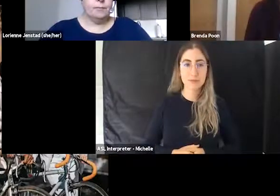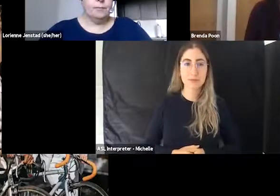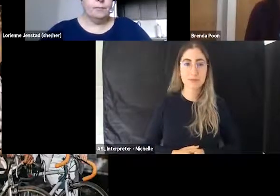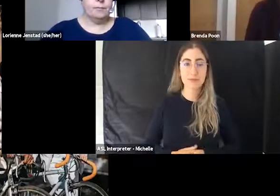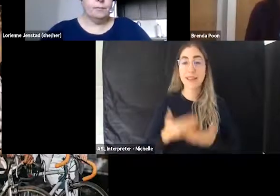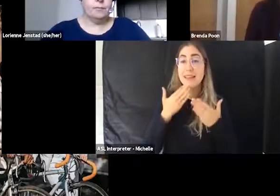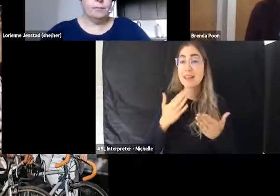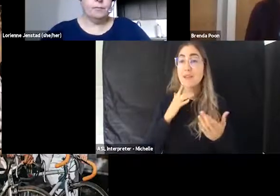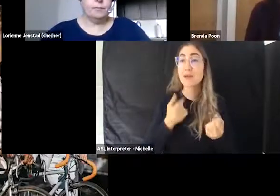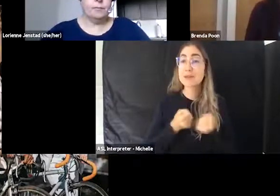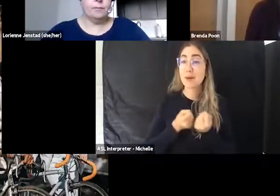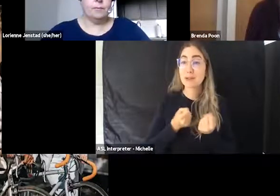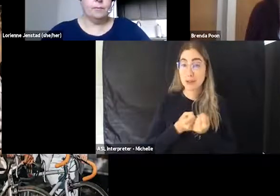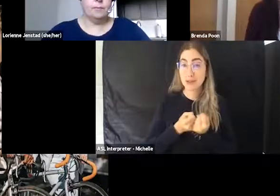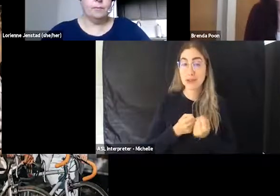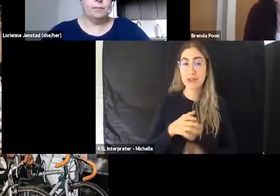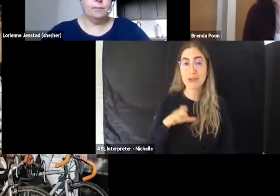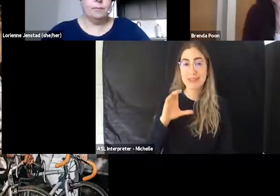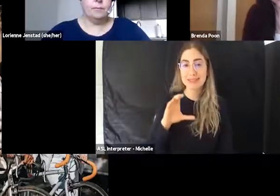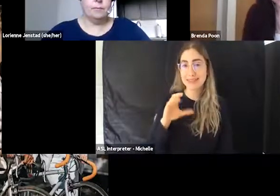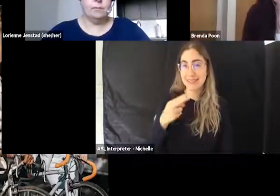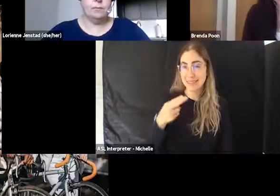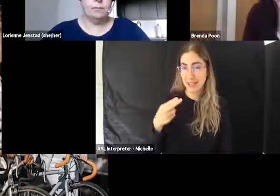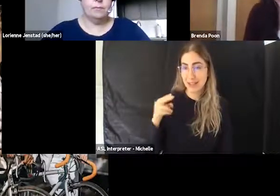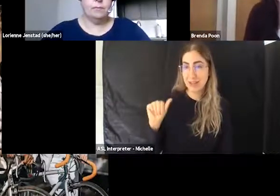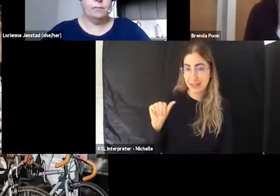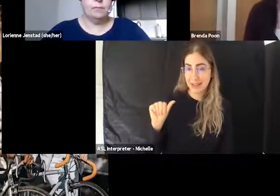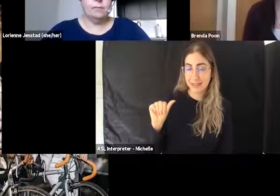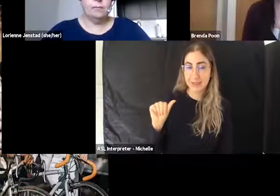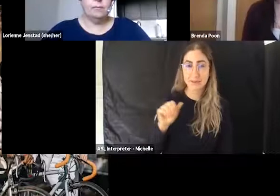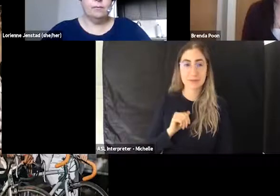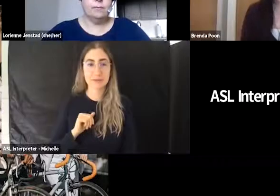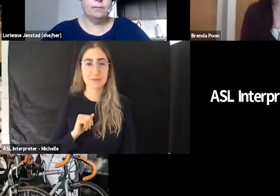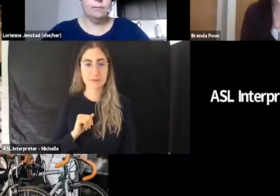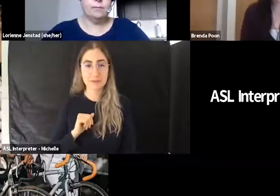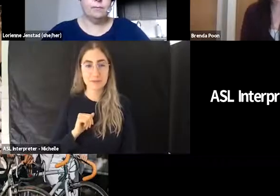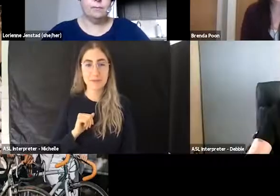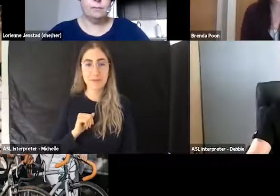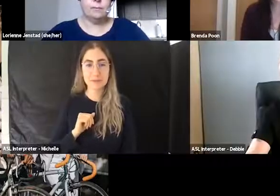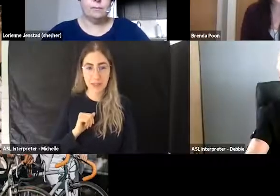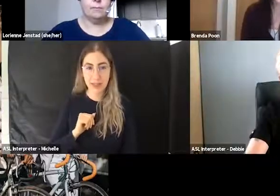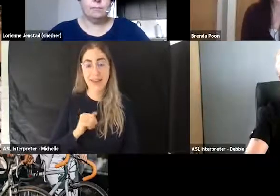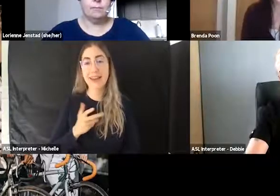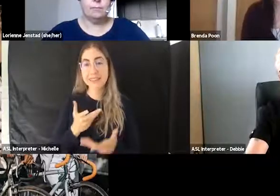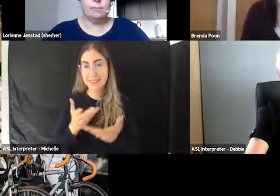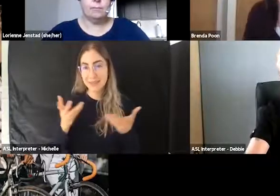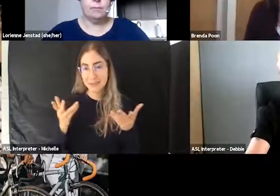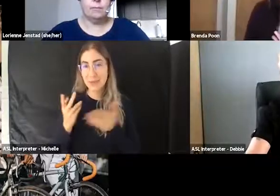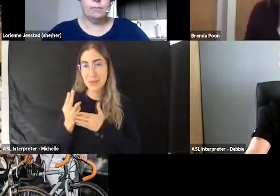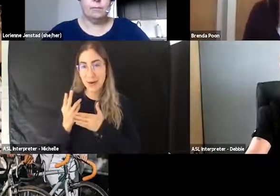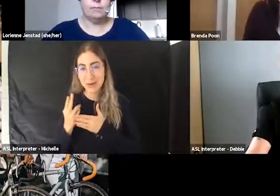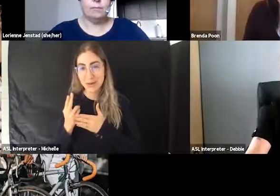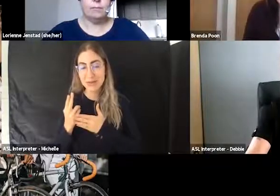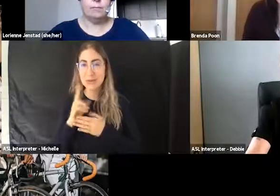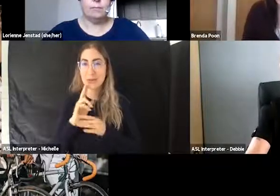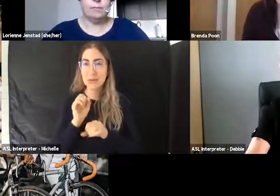sponsor, the project sponsor, the Canadian Hard of Hearing Association National, and definitely to our partners who've